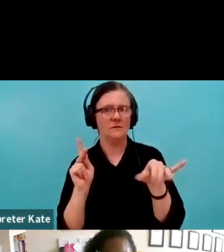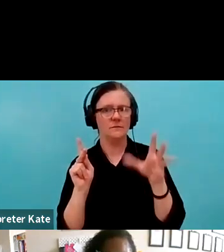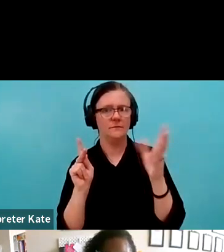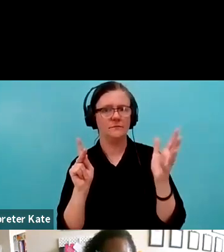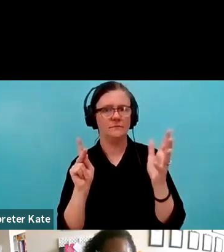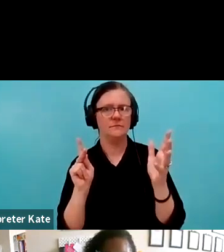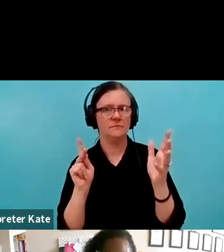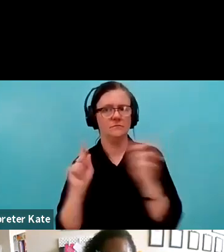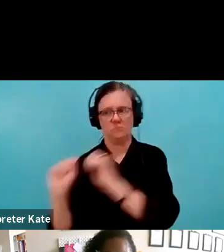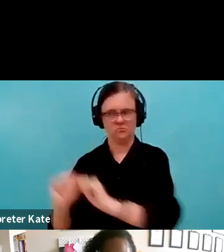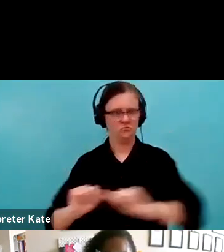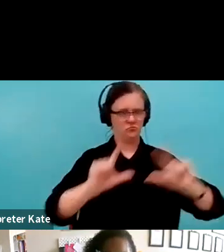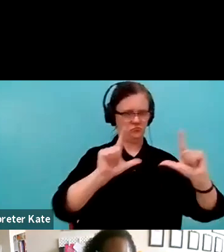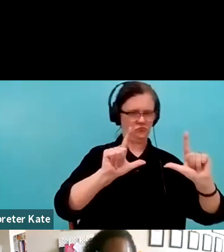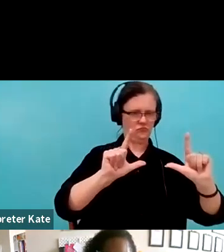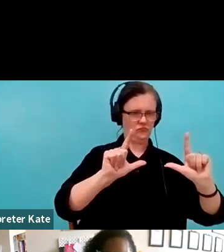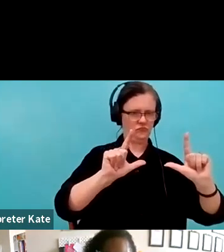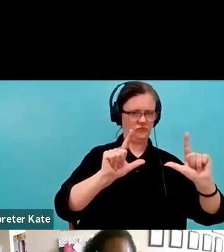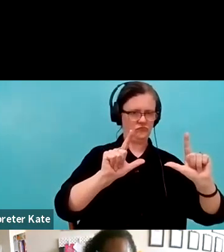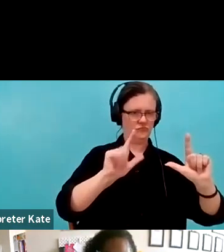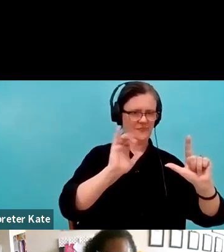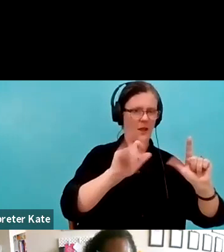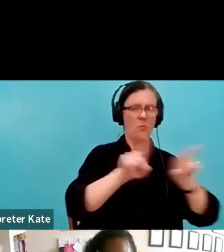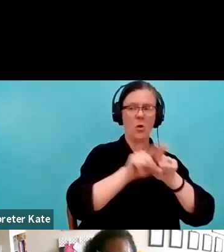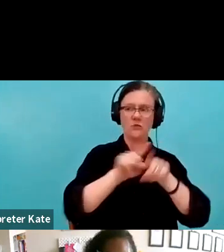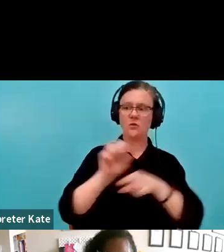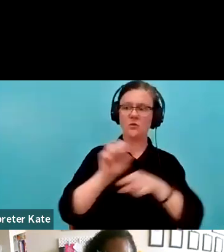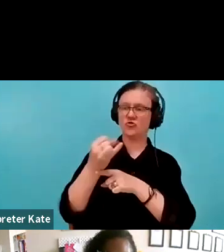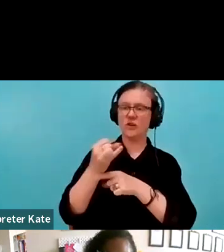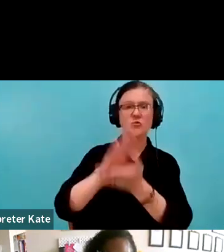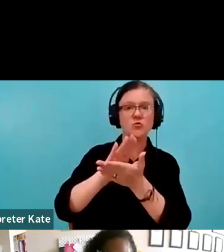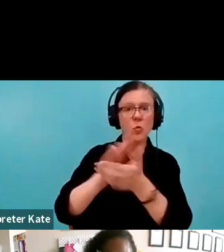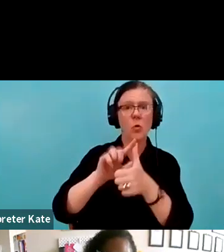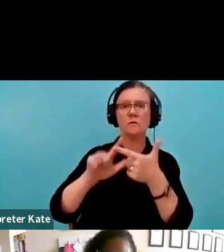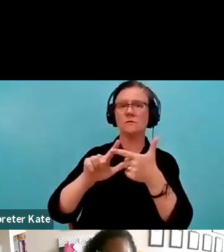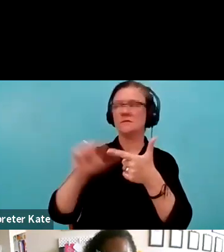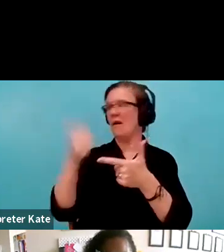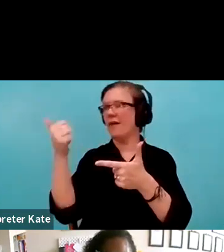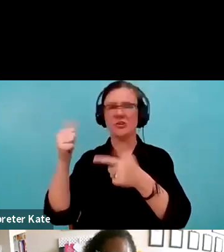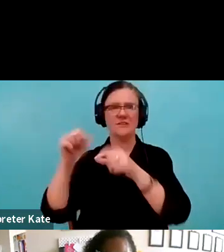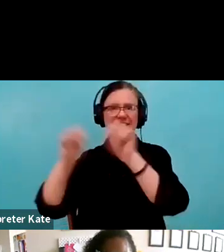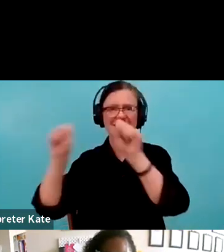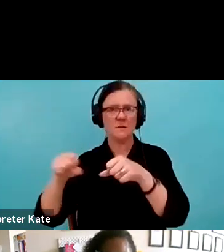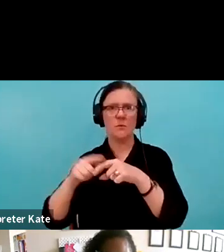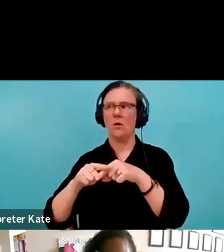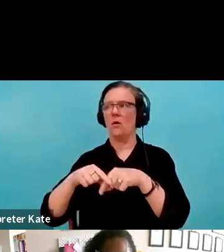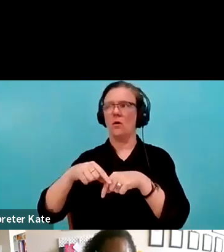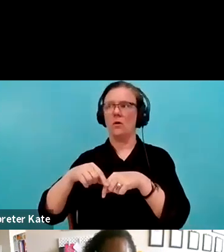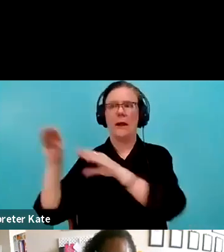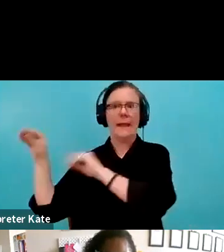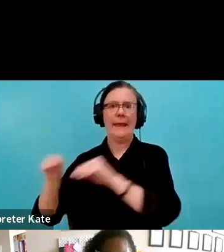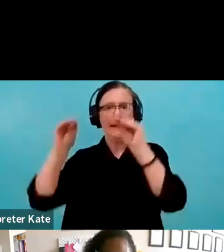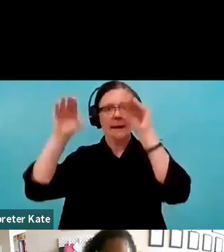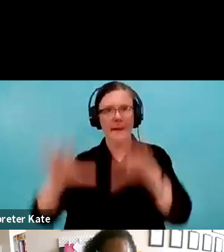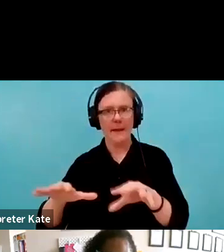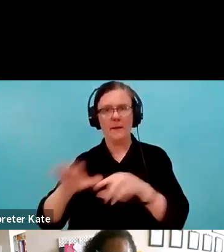lens can be applied to people who are working on social justice in schools and any kind of institutional setting, on immigration. And I